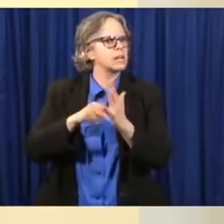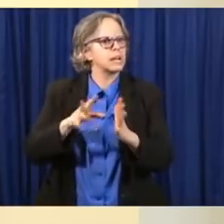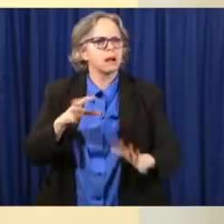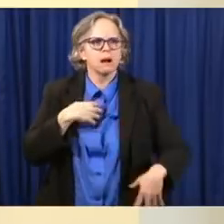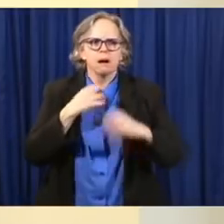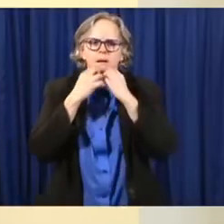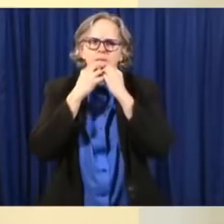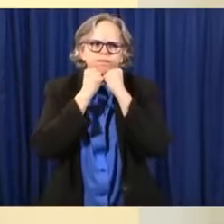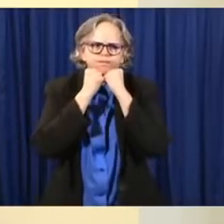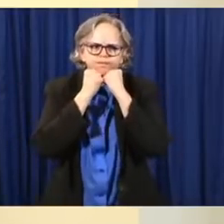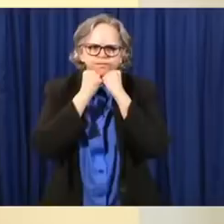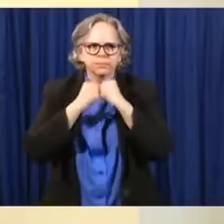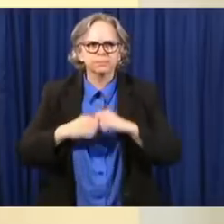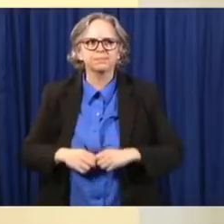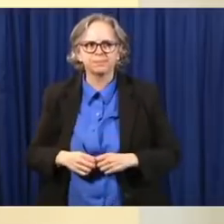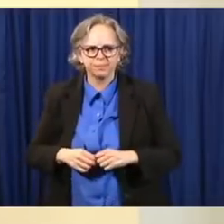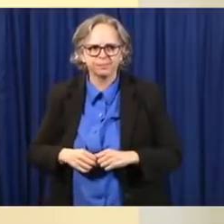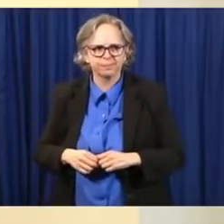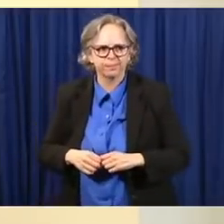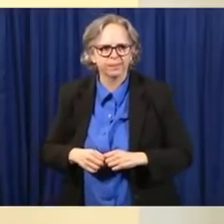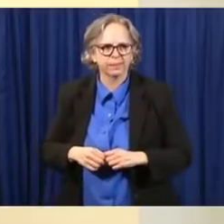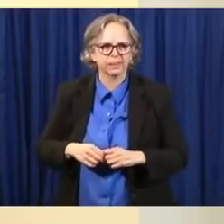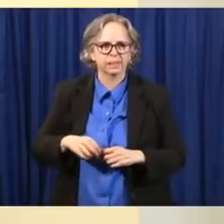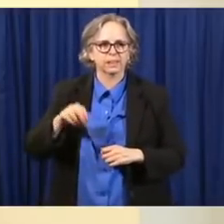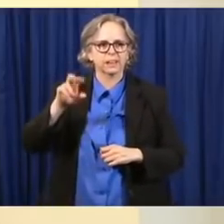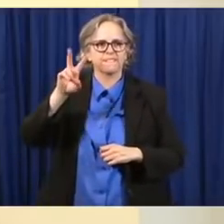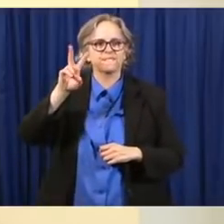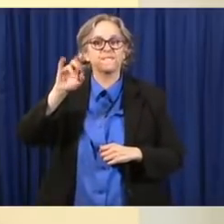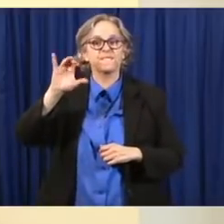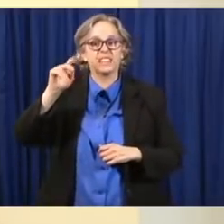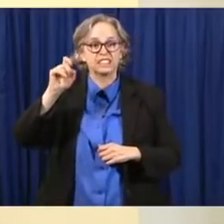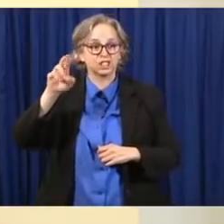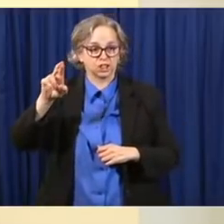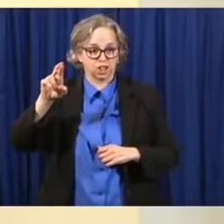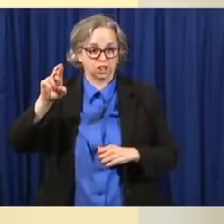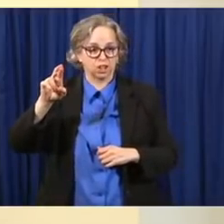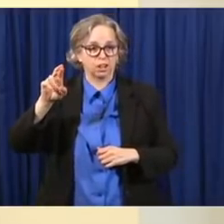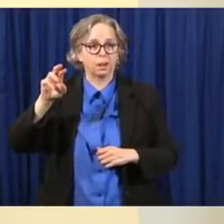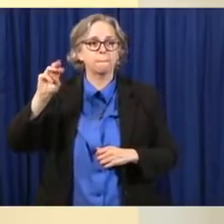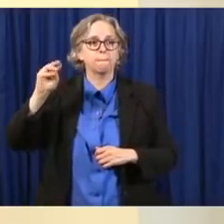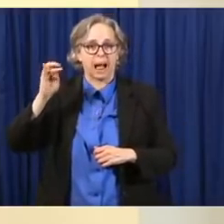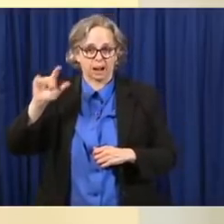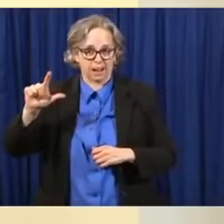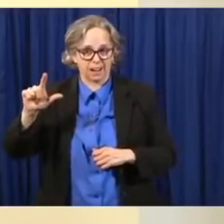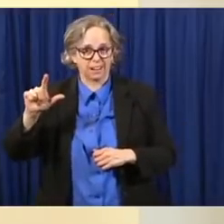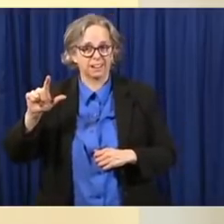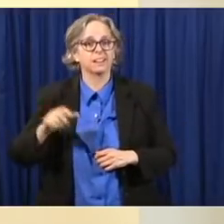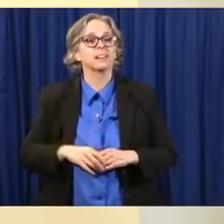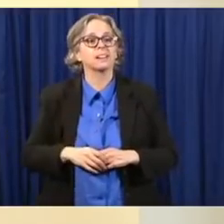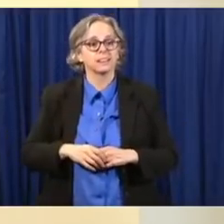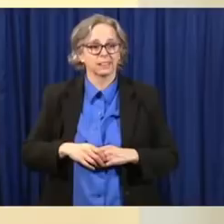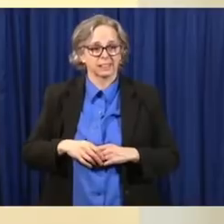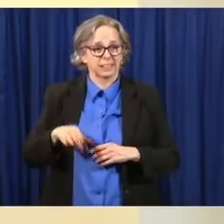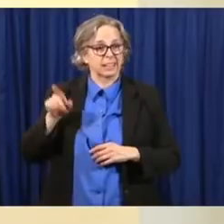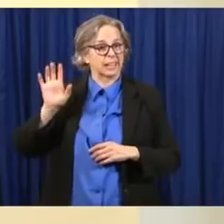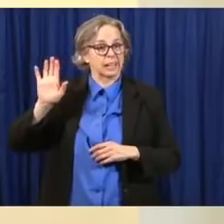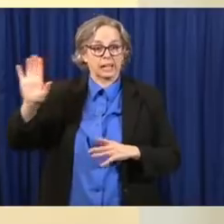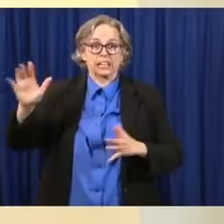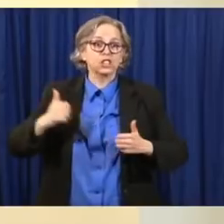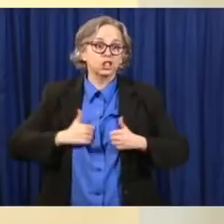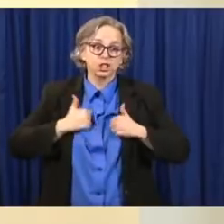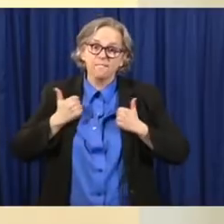classic. He's a physician who survived the Holocaust, and his book was Man's Search for Meaning. And